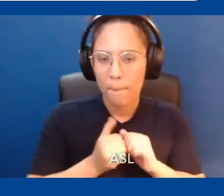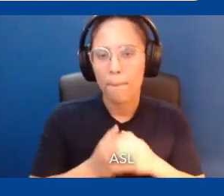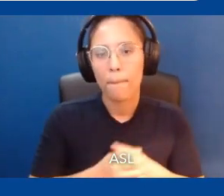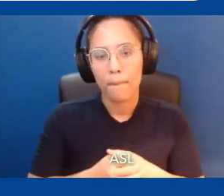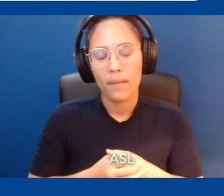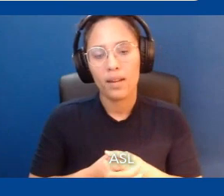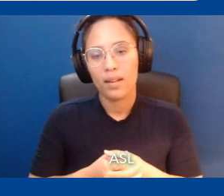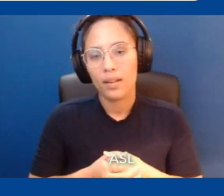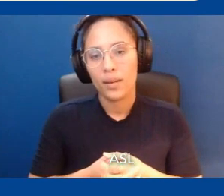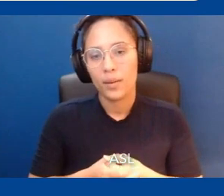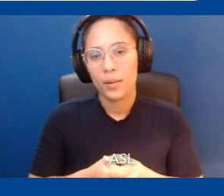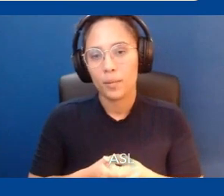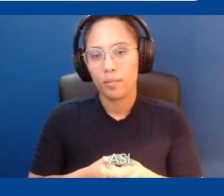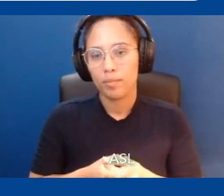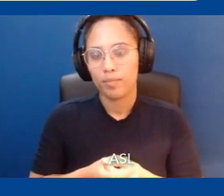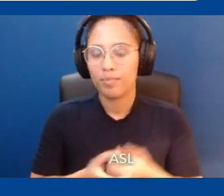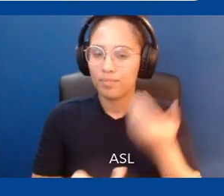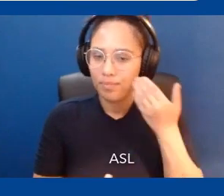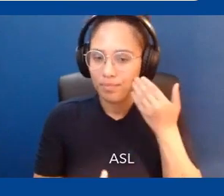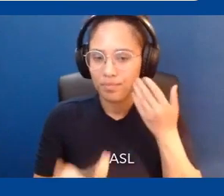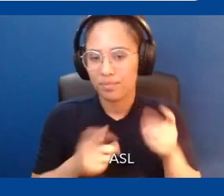relation between, of course, us,